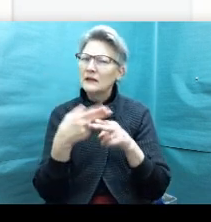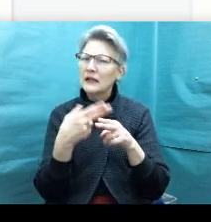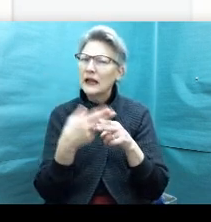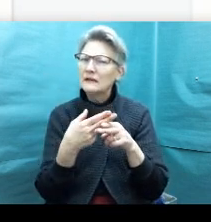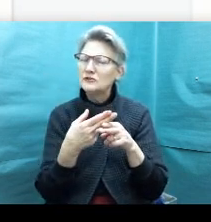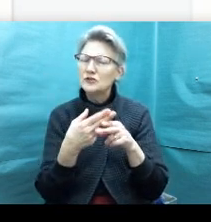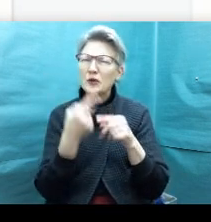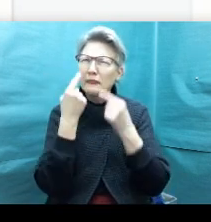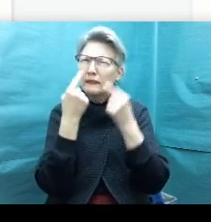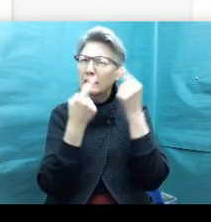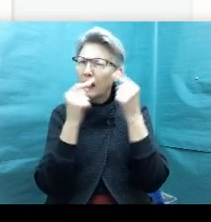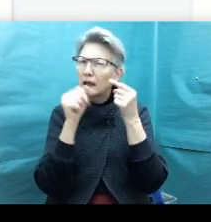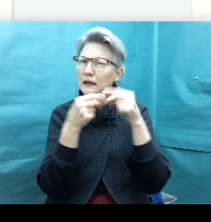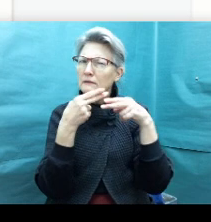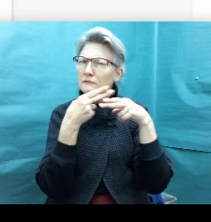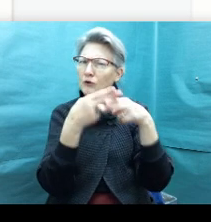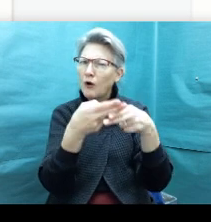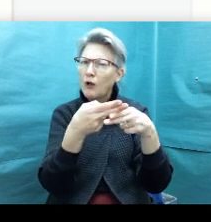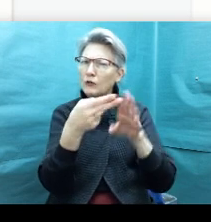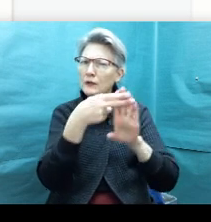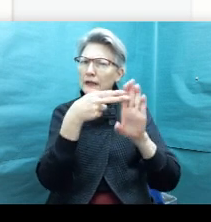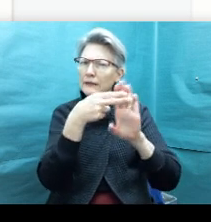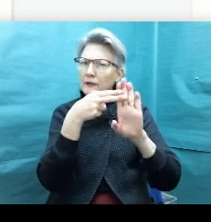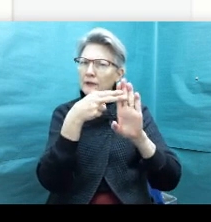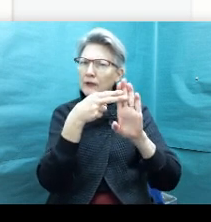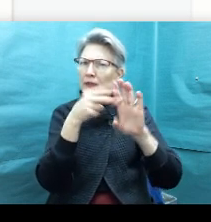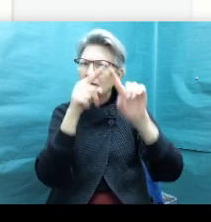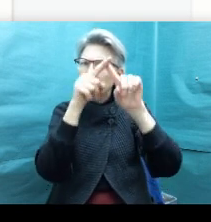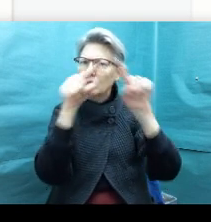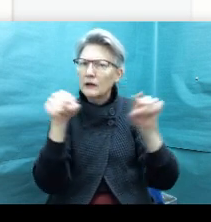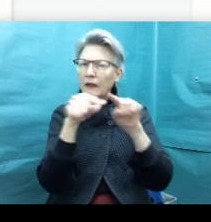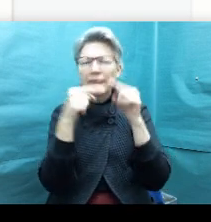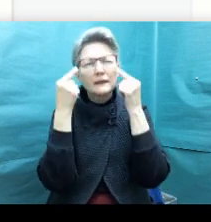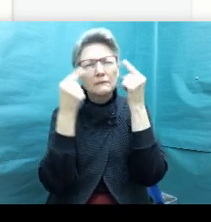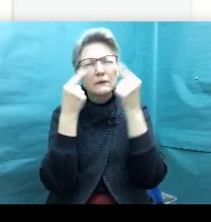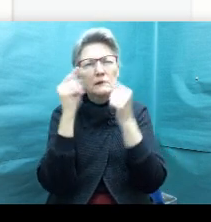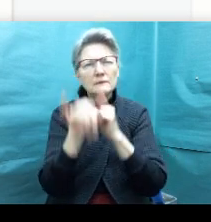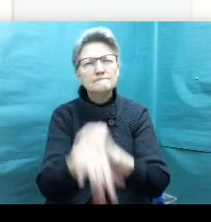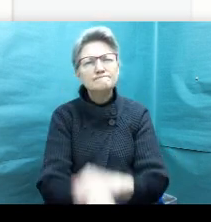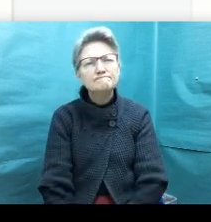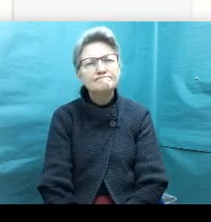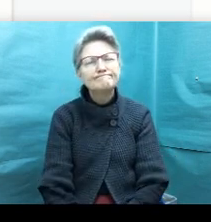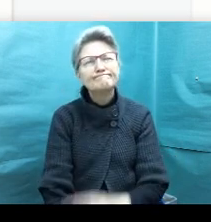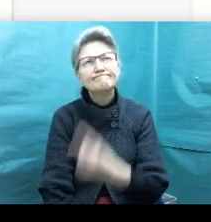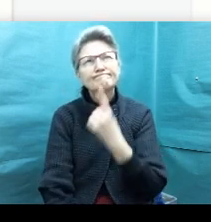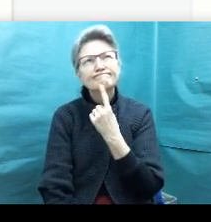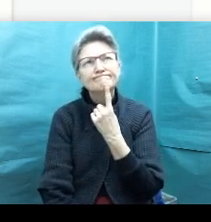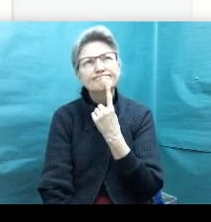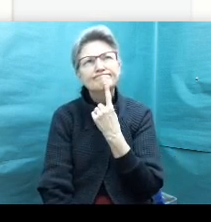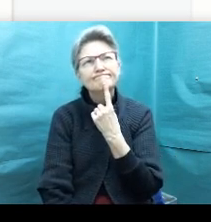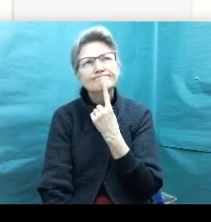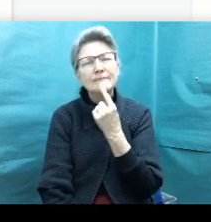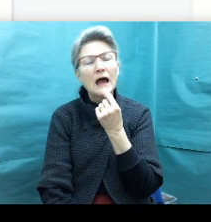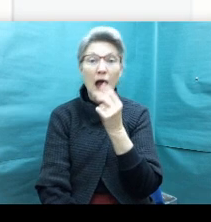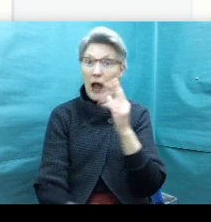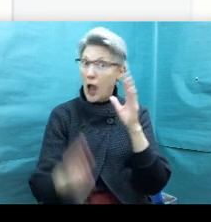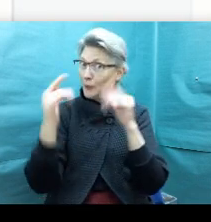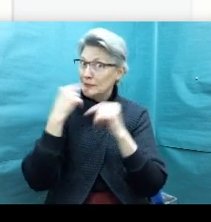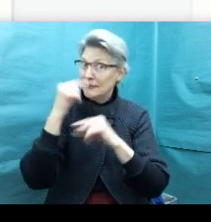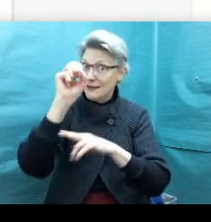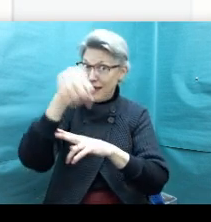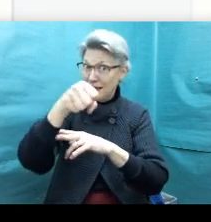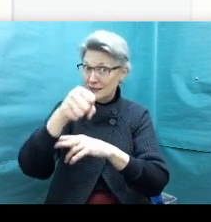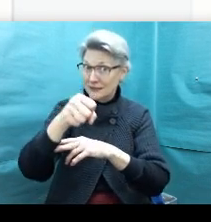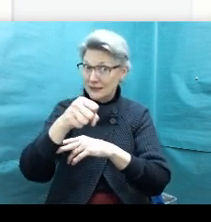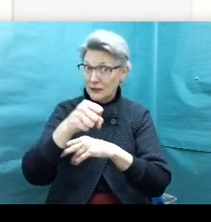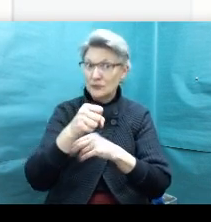names that you think I could call this triangle? Think about that. I hope you said yes, because actually